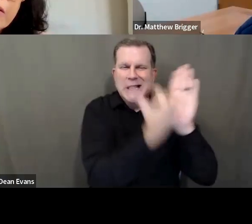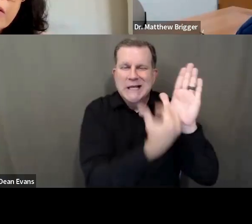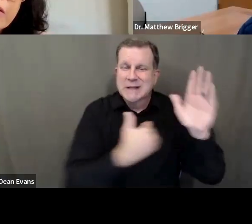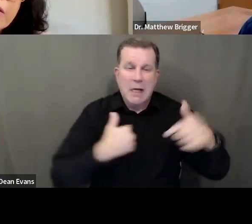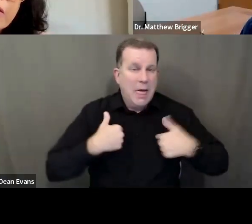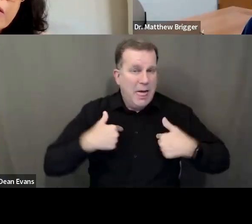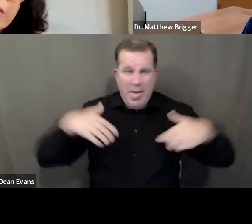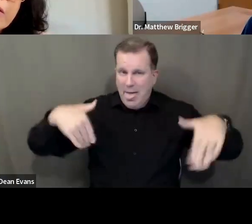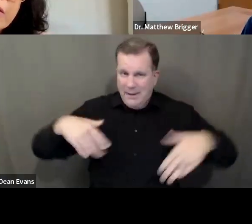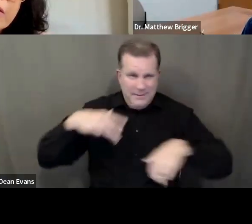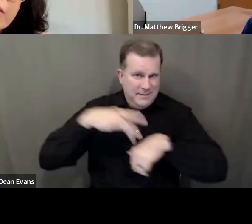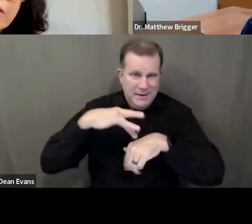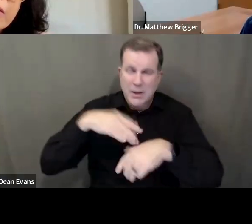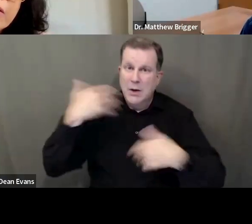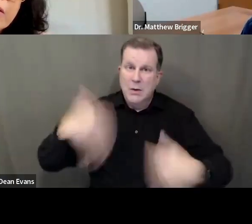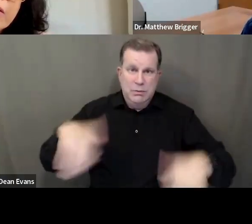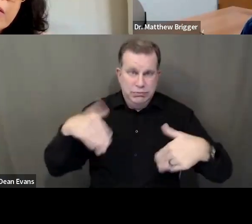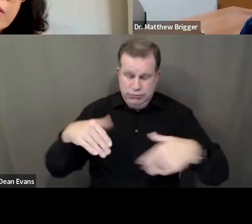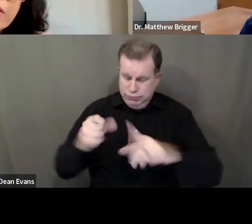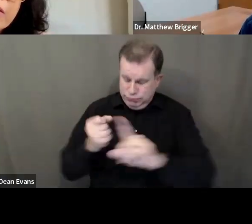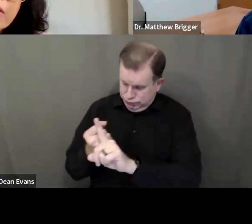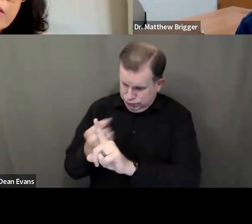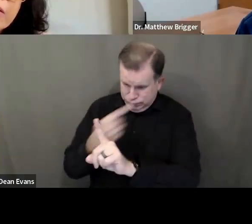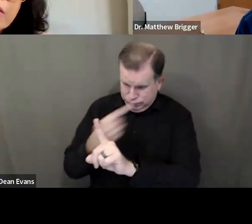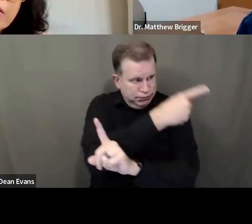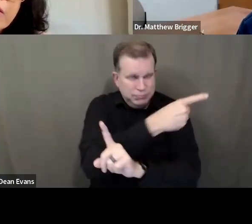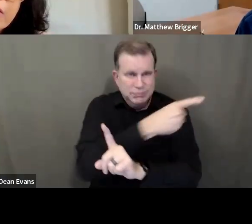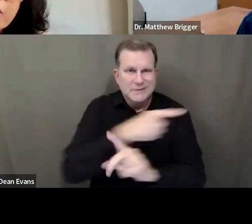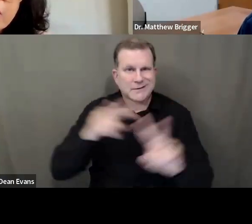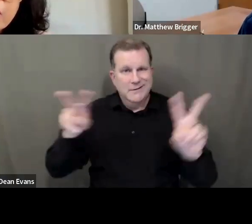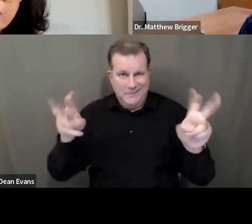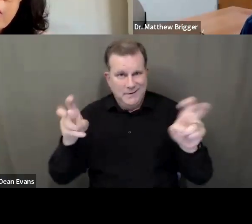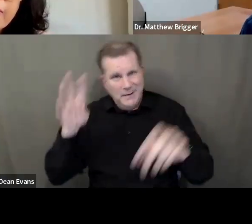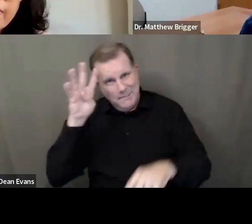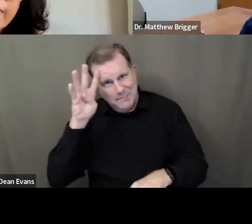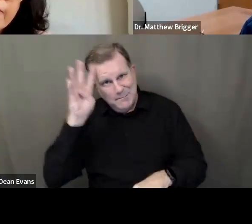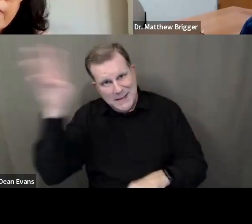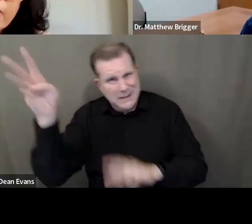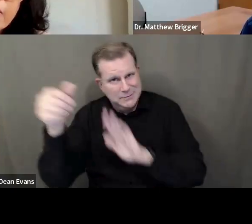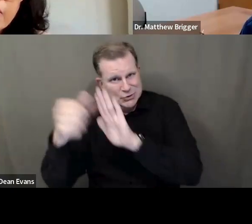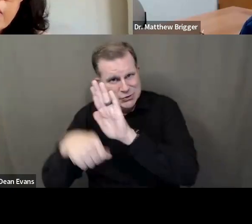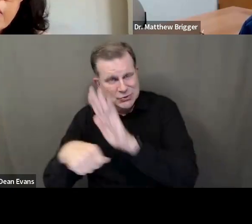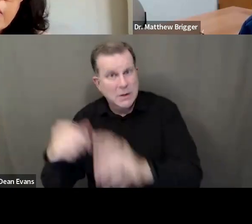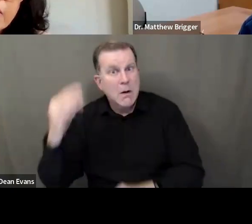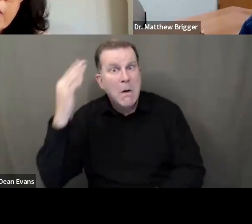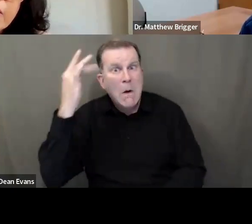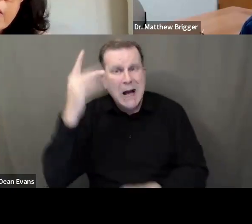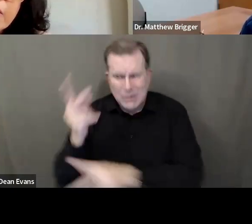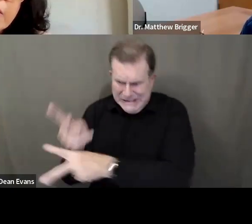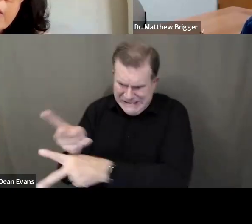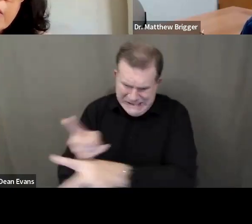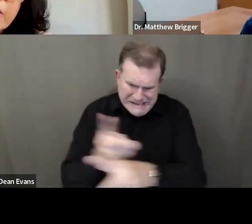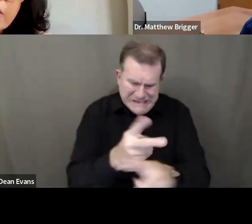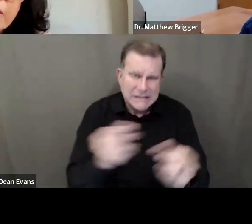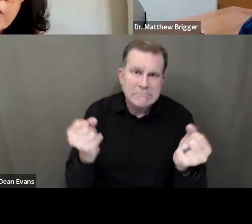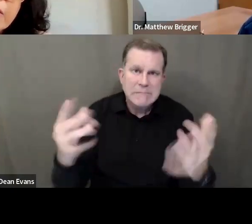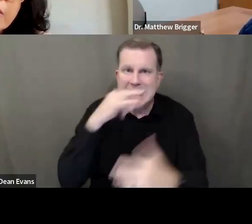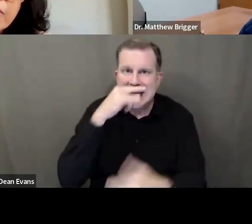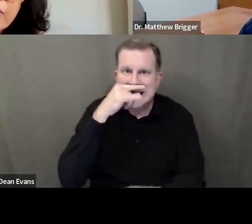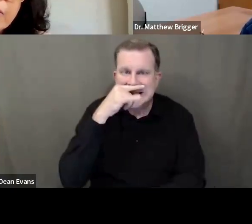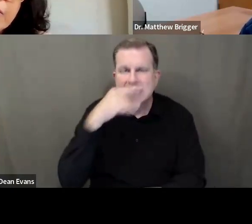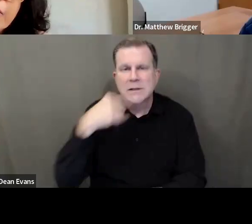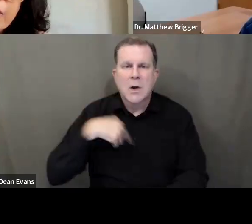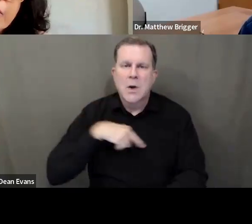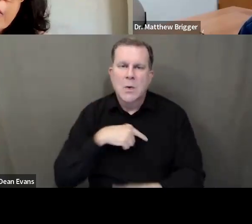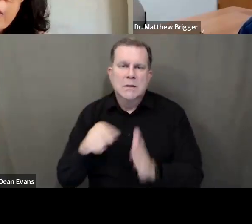we do. And we definitely do some off the wall sort of made up surgeries, which, because we take care of so many kids with these problems, we do have the opportunity to